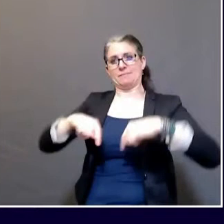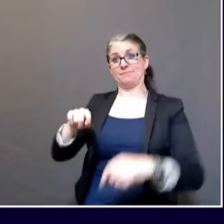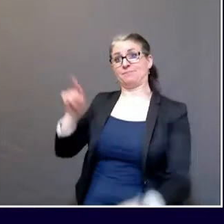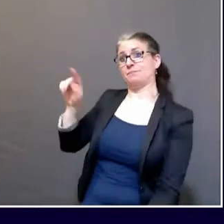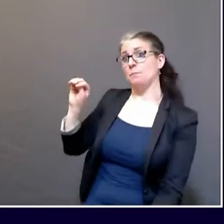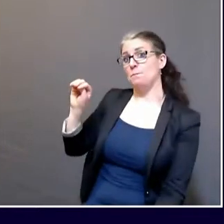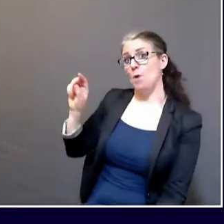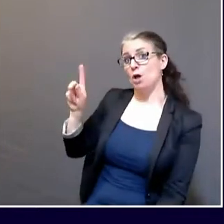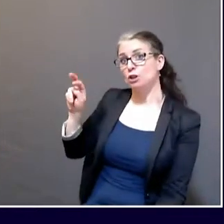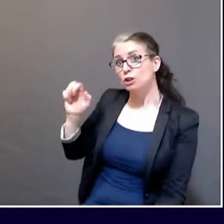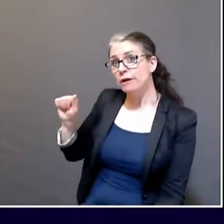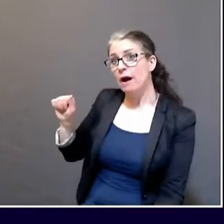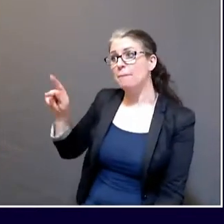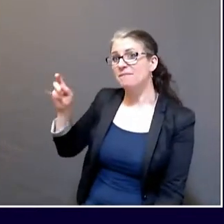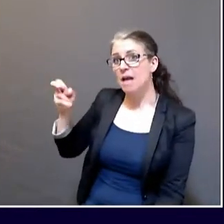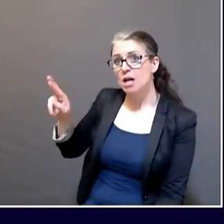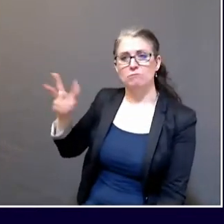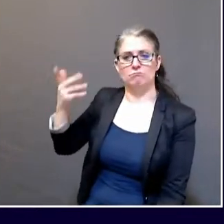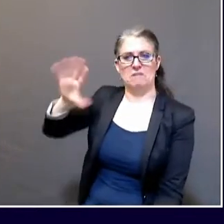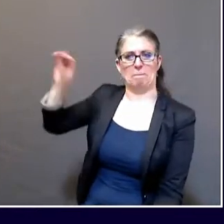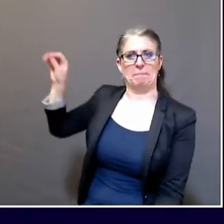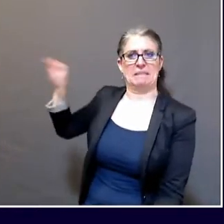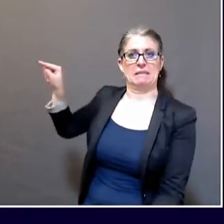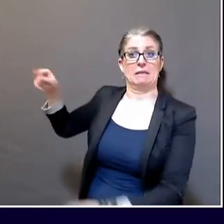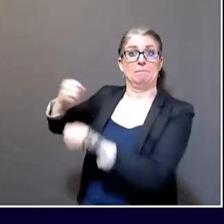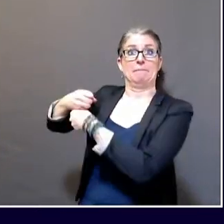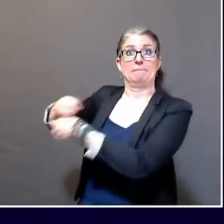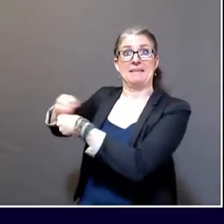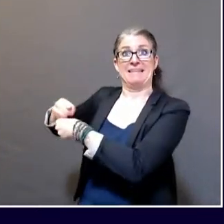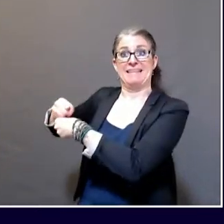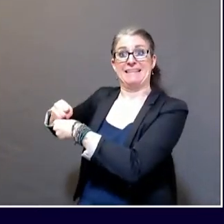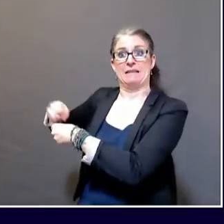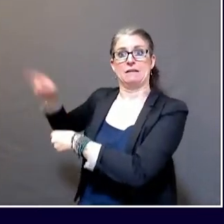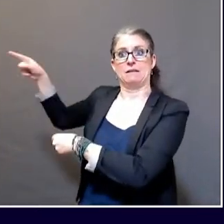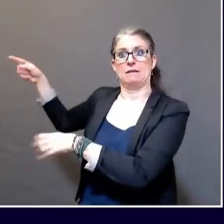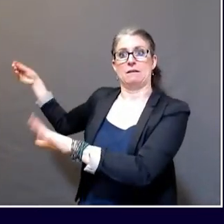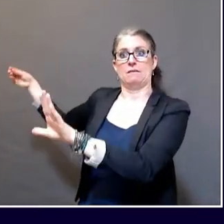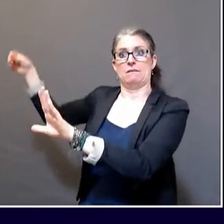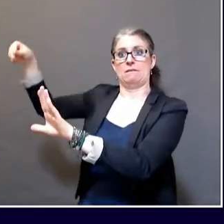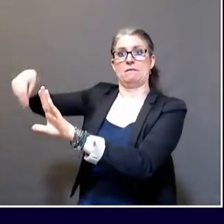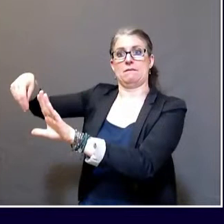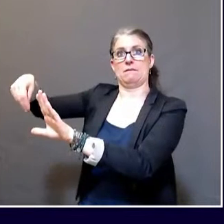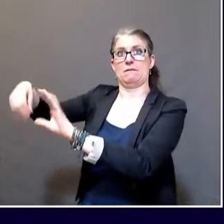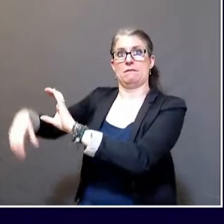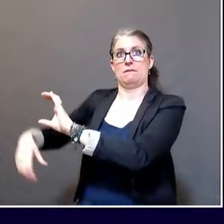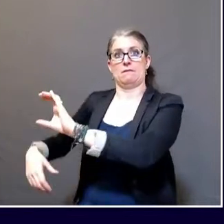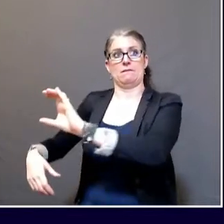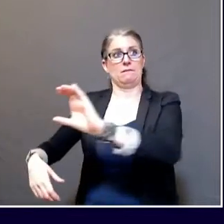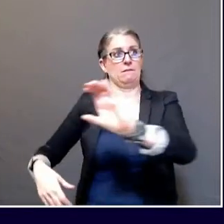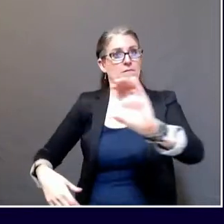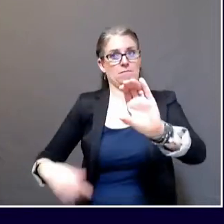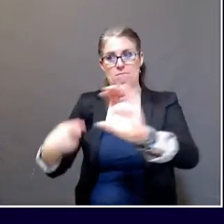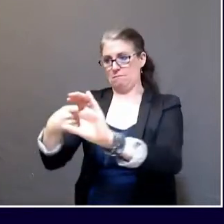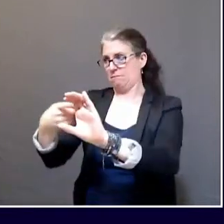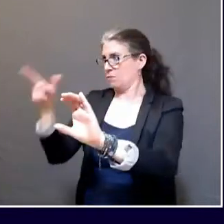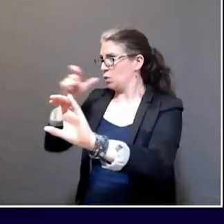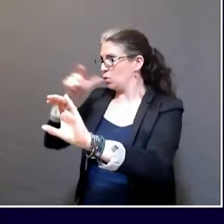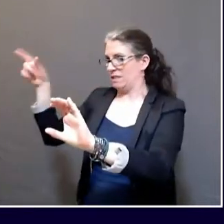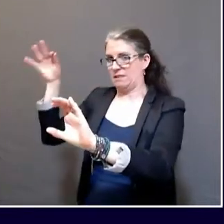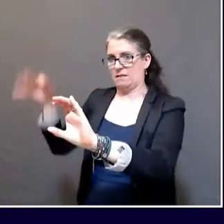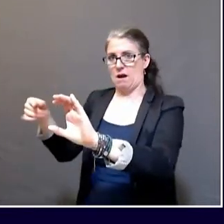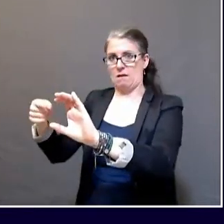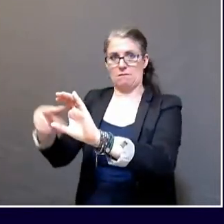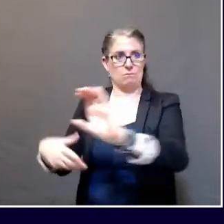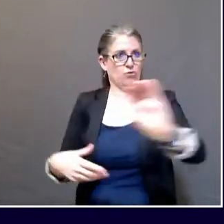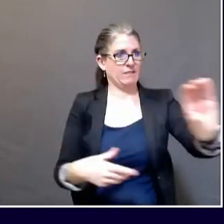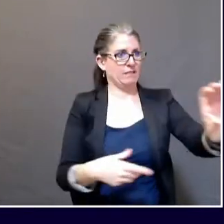let you know exactly which courier or couriers were involved. Great, thank you. Mhm. And Commissioner Lambert, I think you spoke to this in the past,